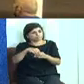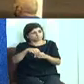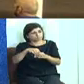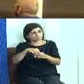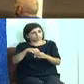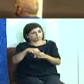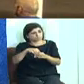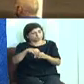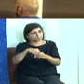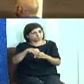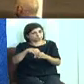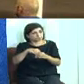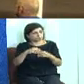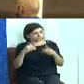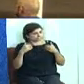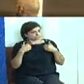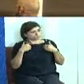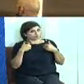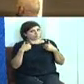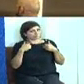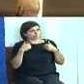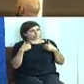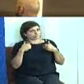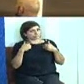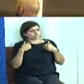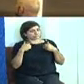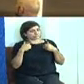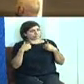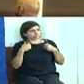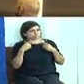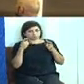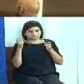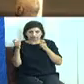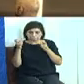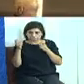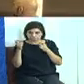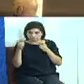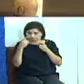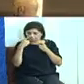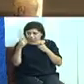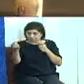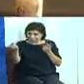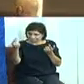So, I have a charge to you, Reverend Keith. Will you come forward?